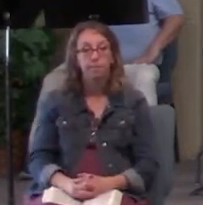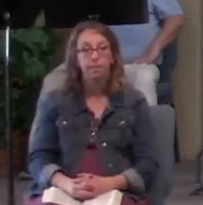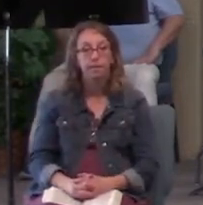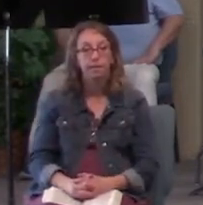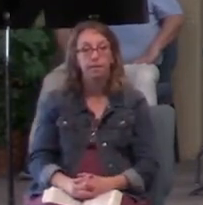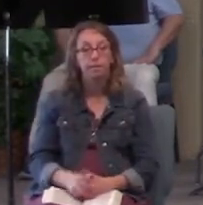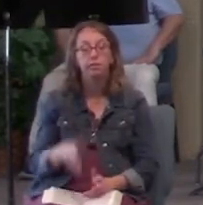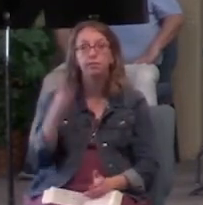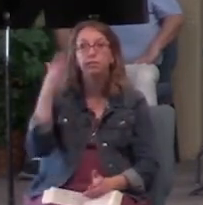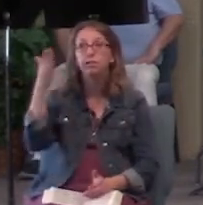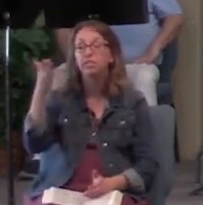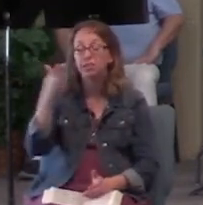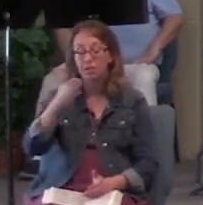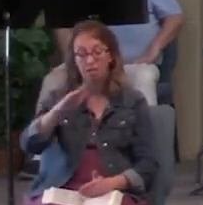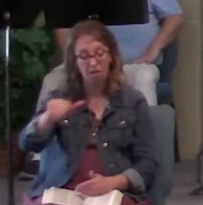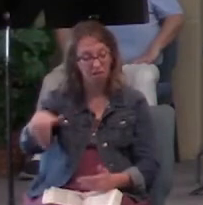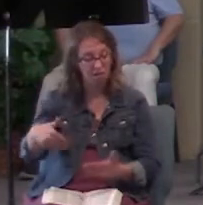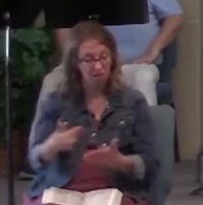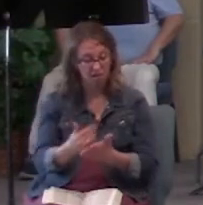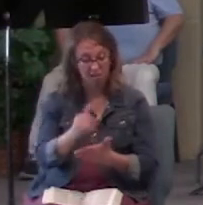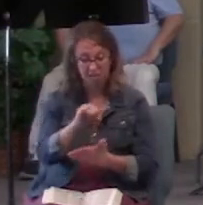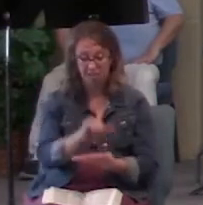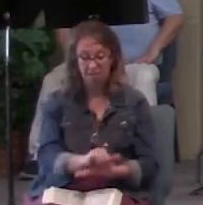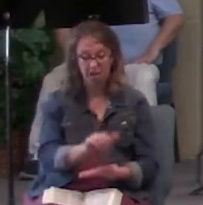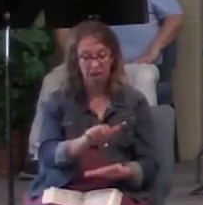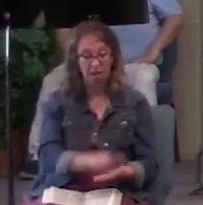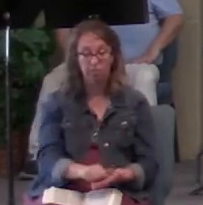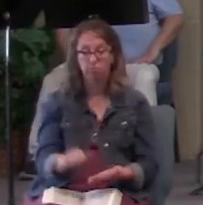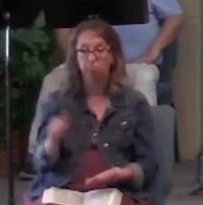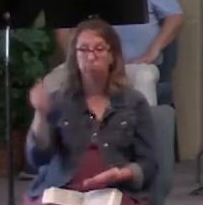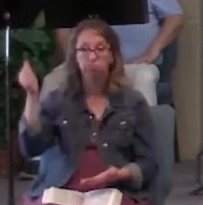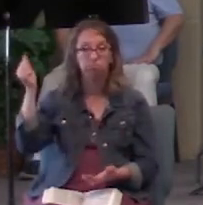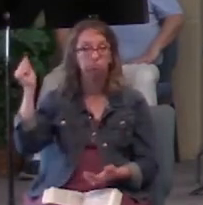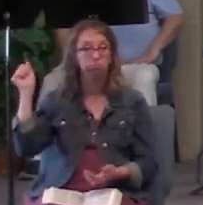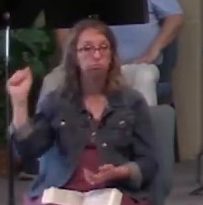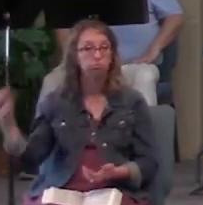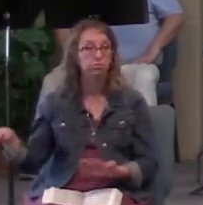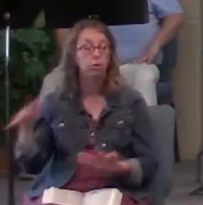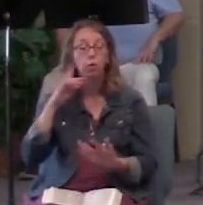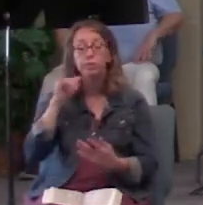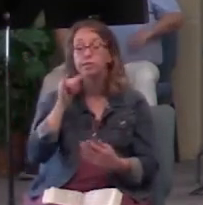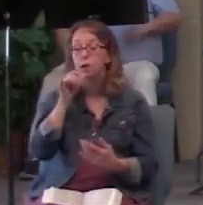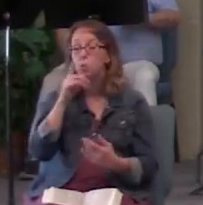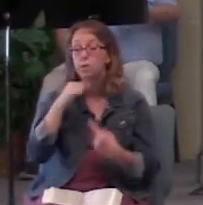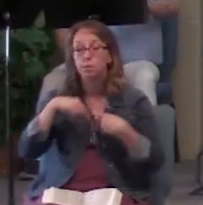Because he took all of that with him. And he says that when you profess